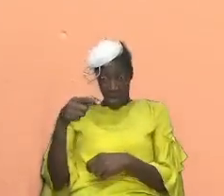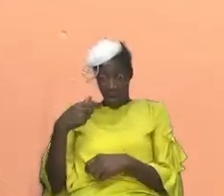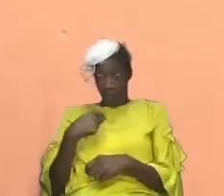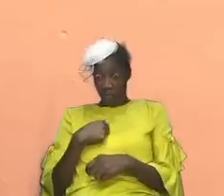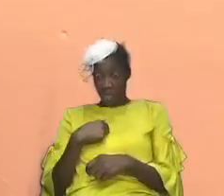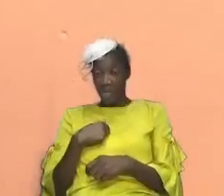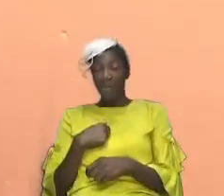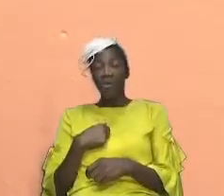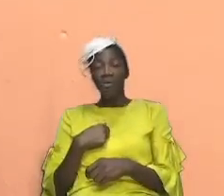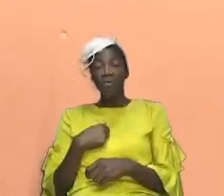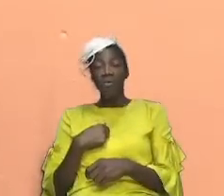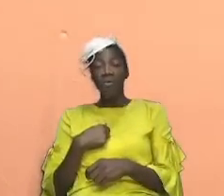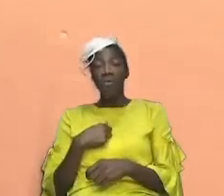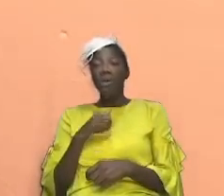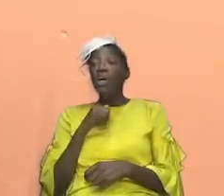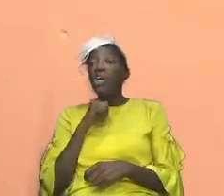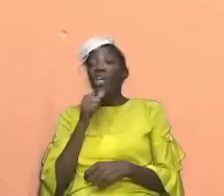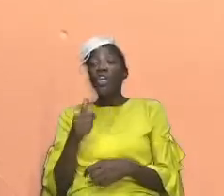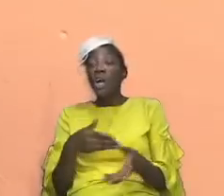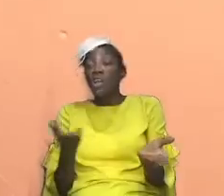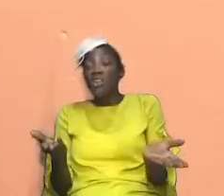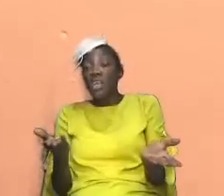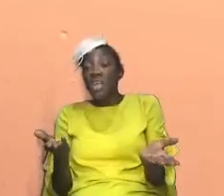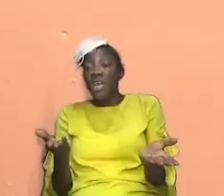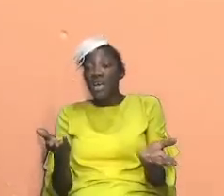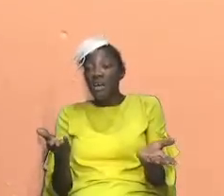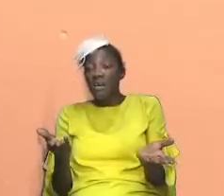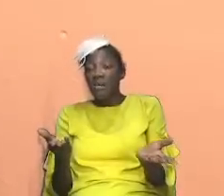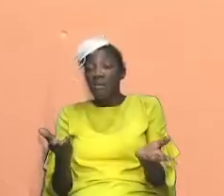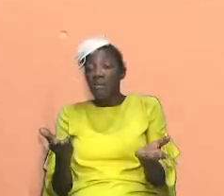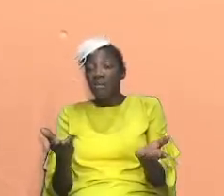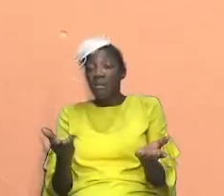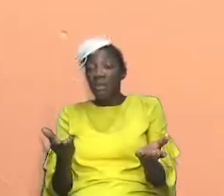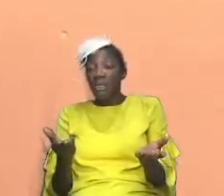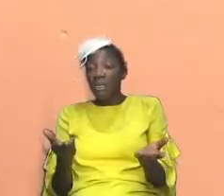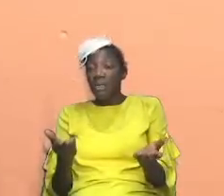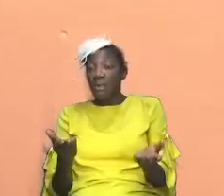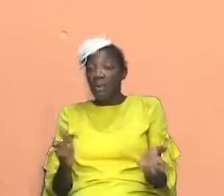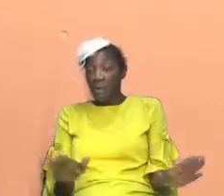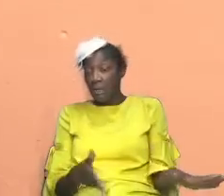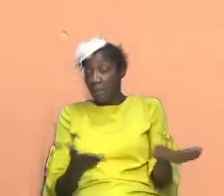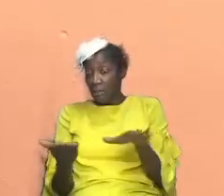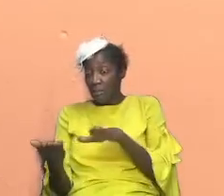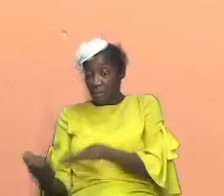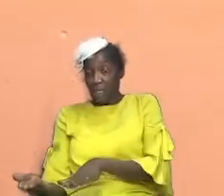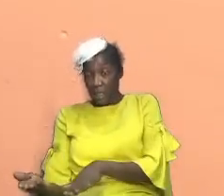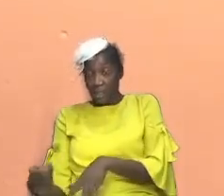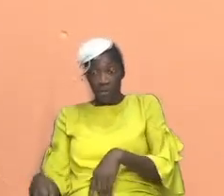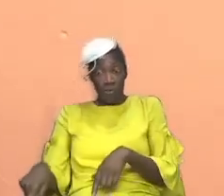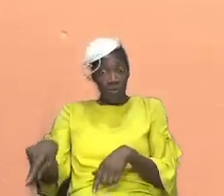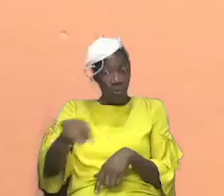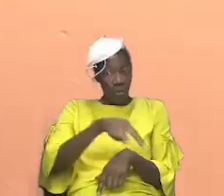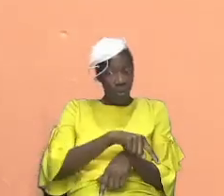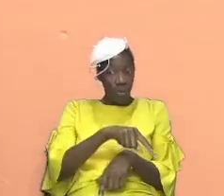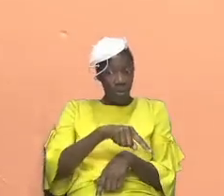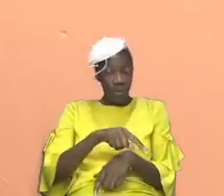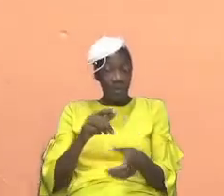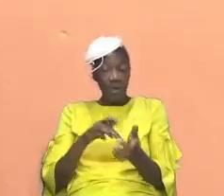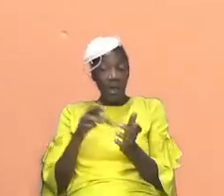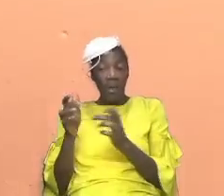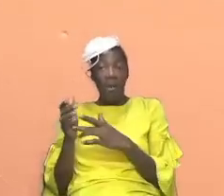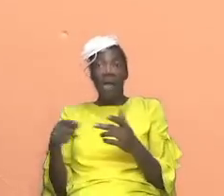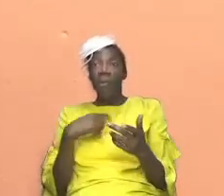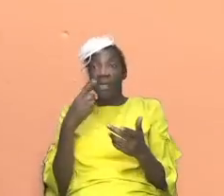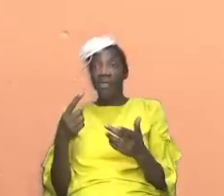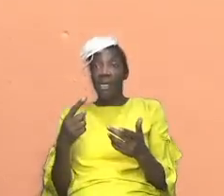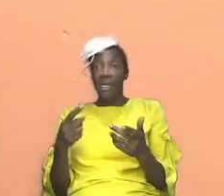is going to be crucial. It is going to be detrimental to us. The Bible tells us in the book of St. Luke